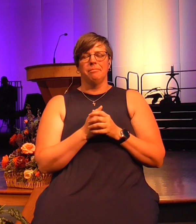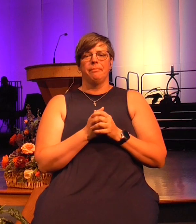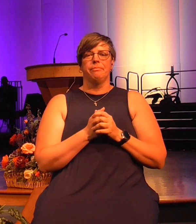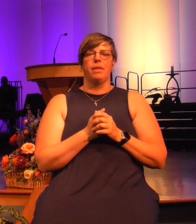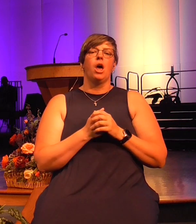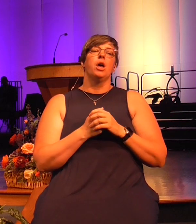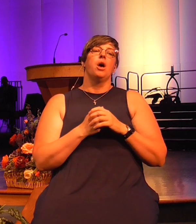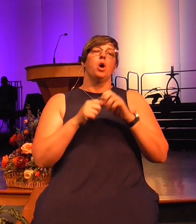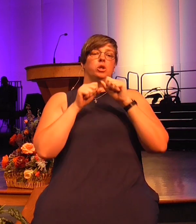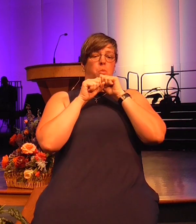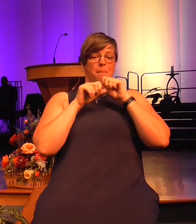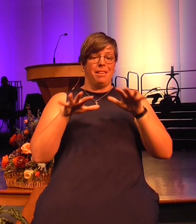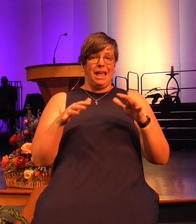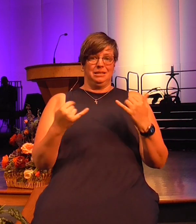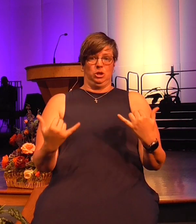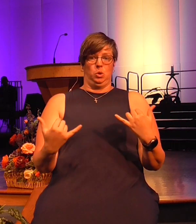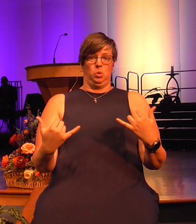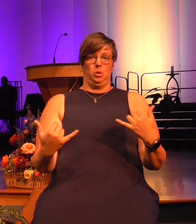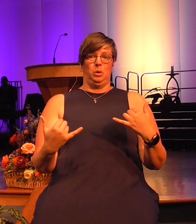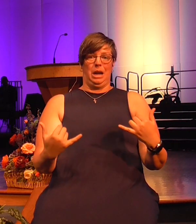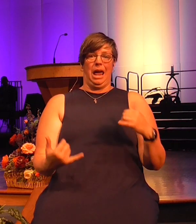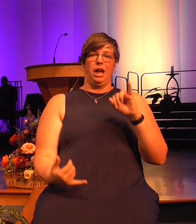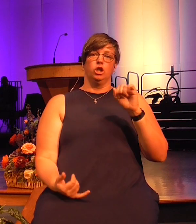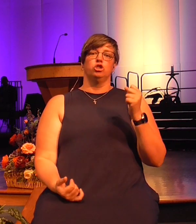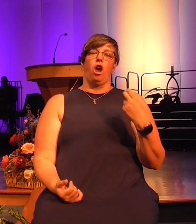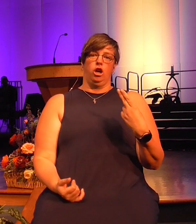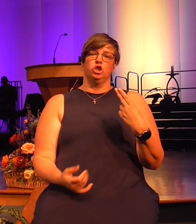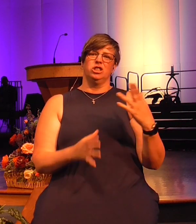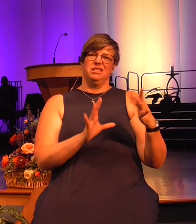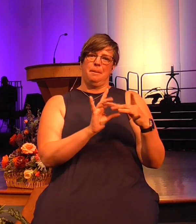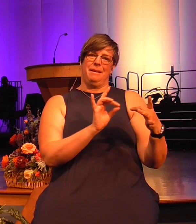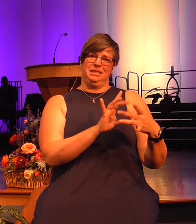We're blessed today by Reverend Josh's message